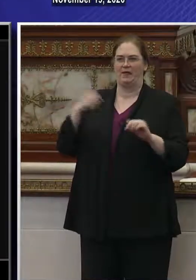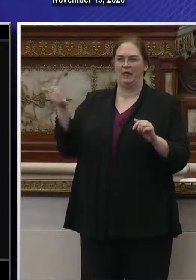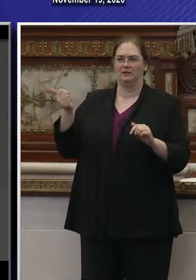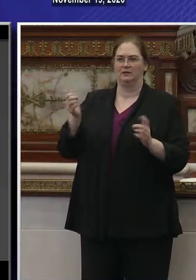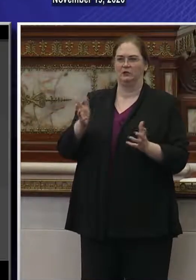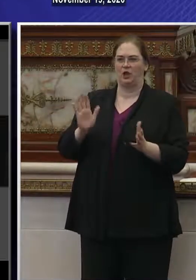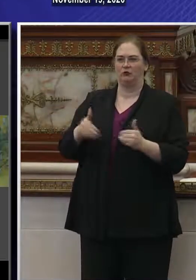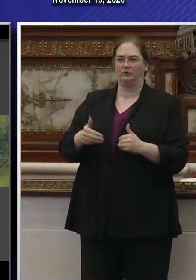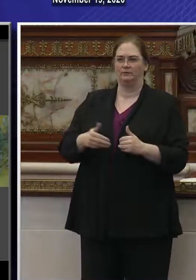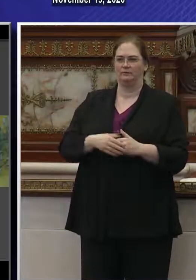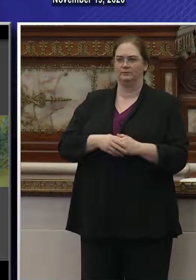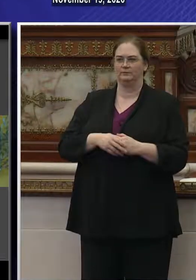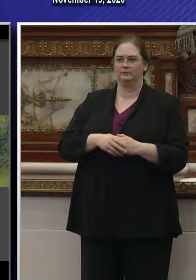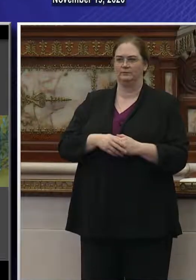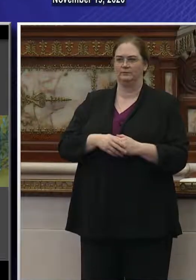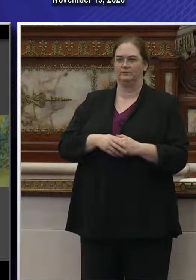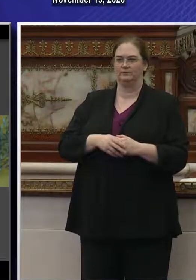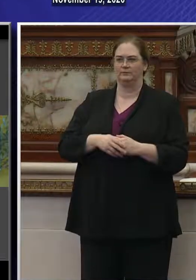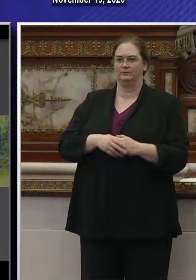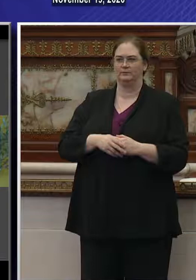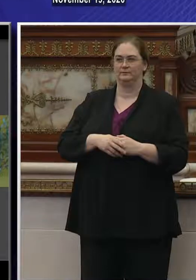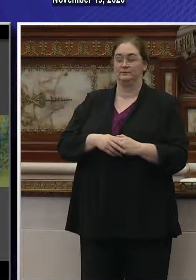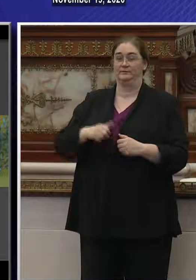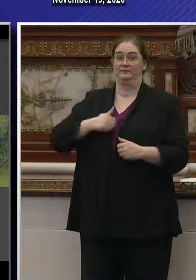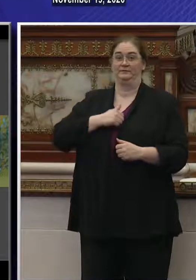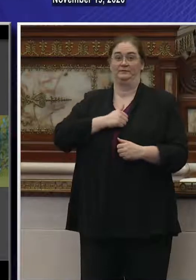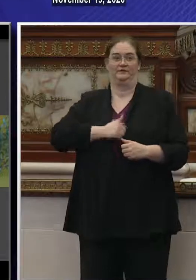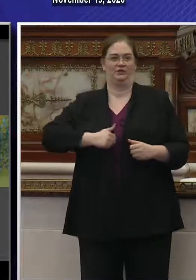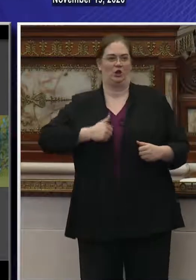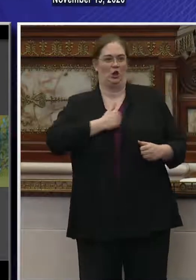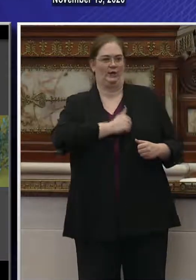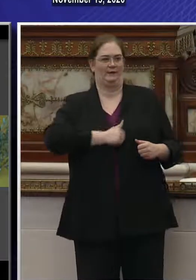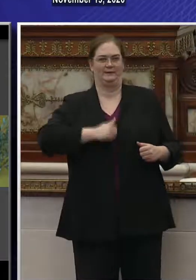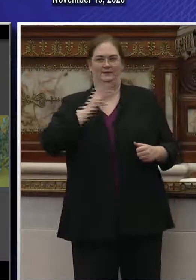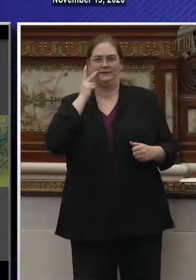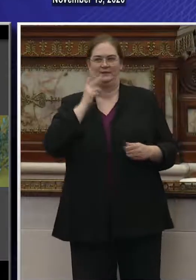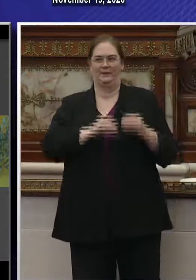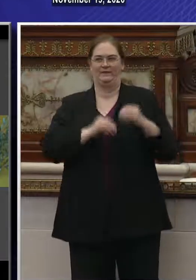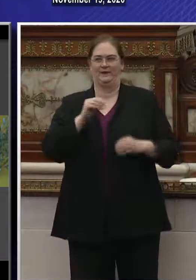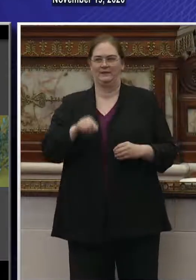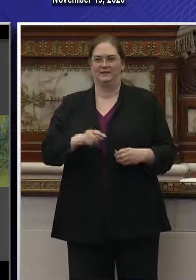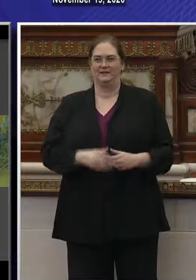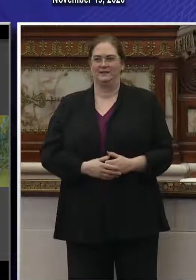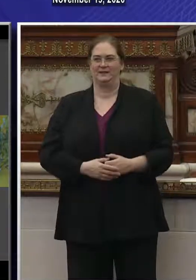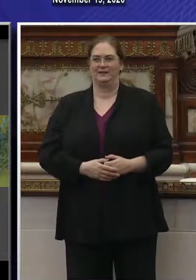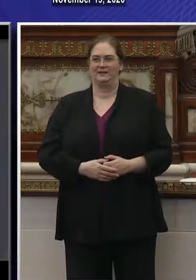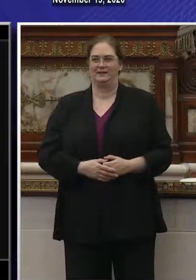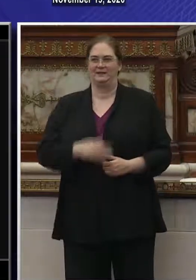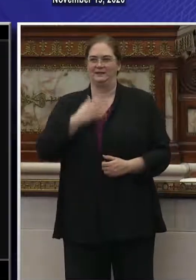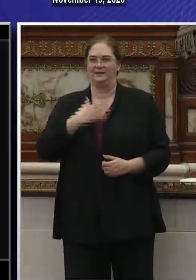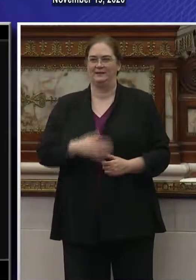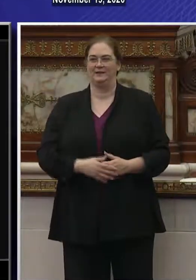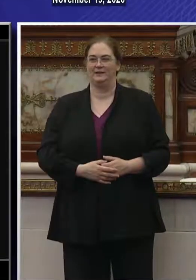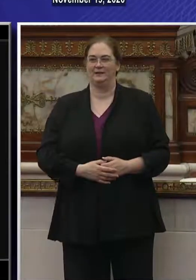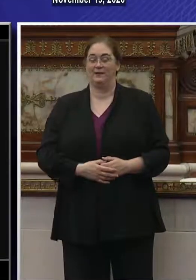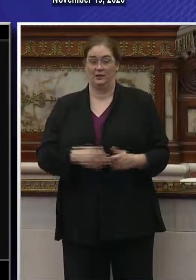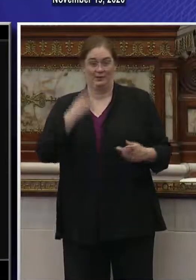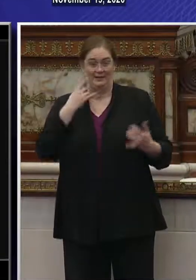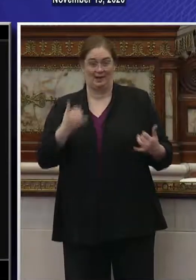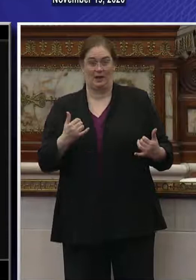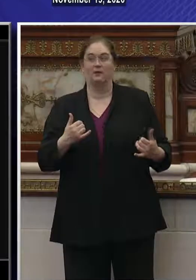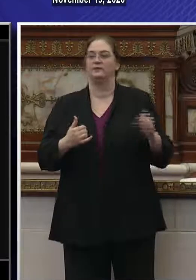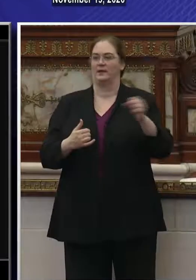at the chat room. Oh, sorry guys. Let's see if we can fix this. Okay. Thank you. Can we see it